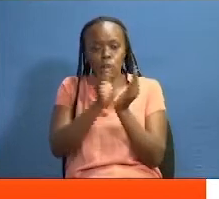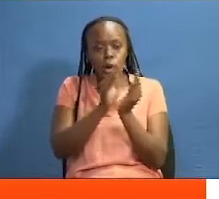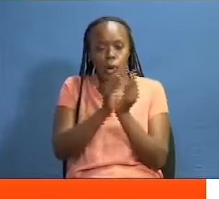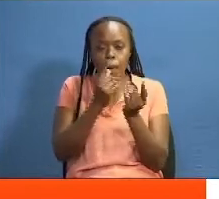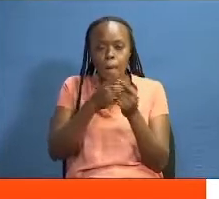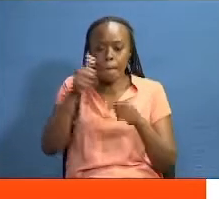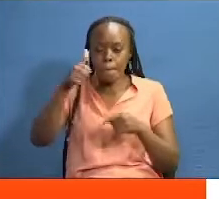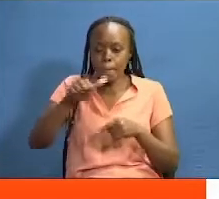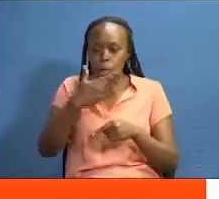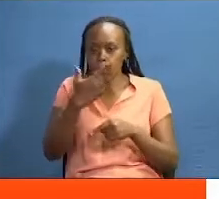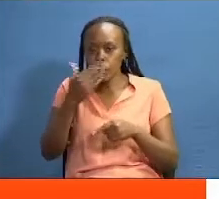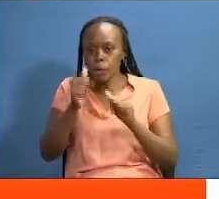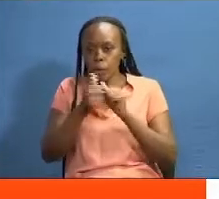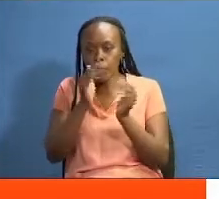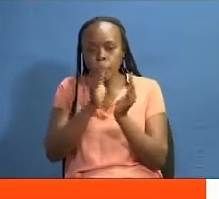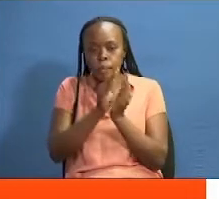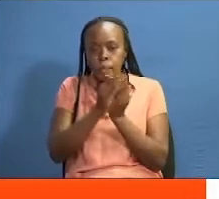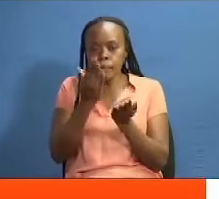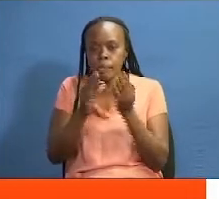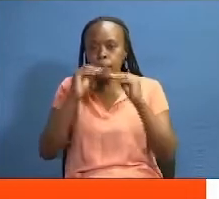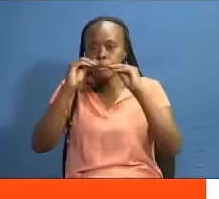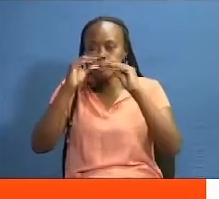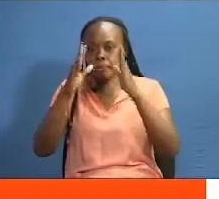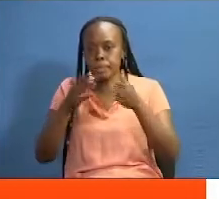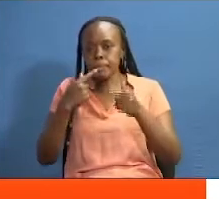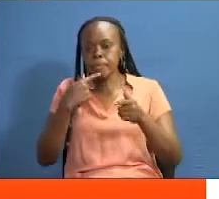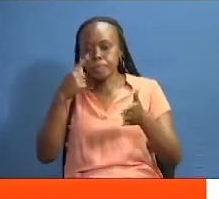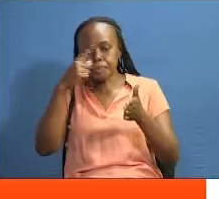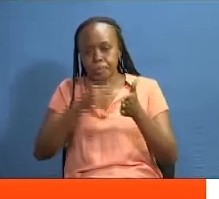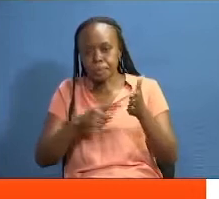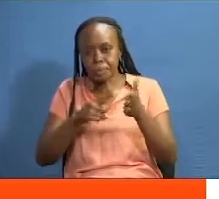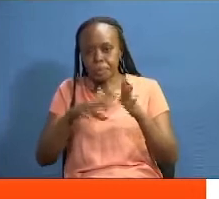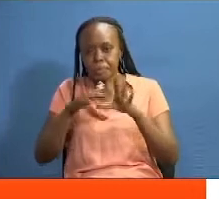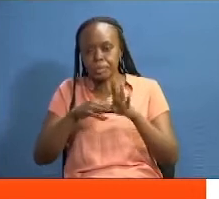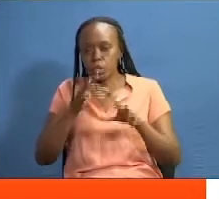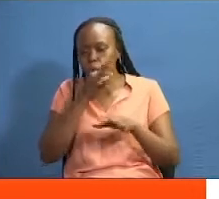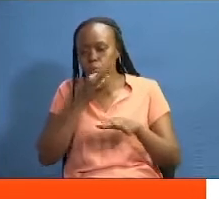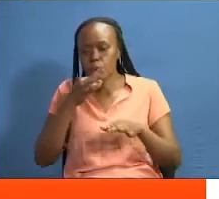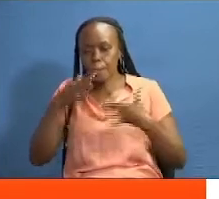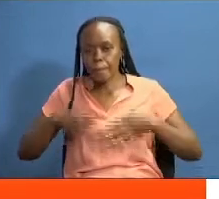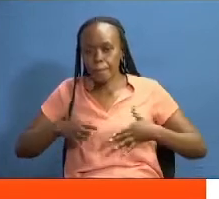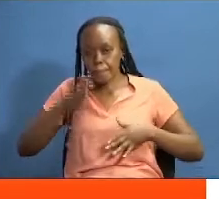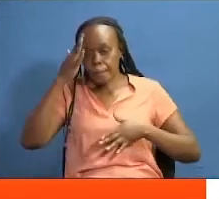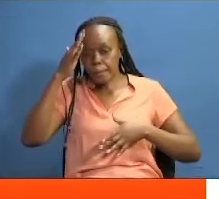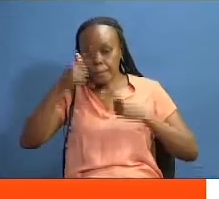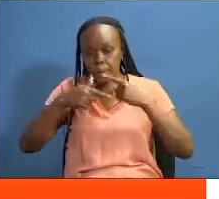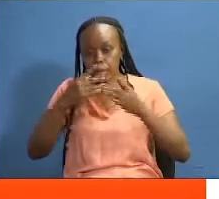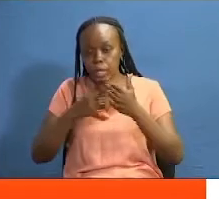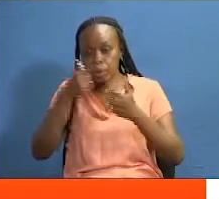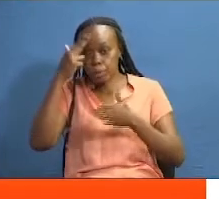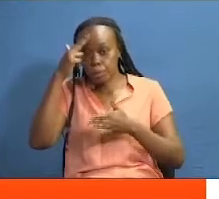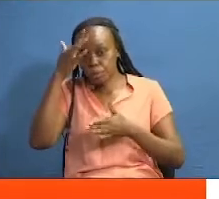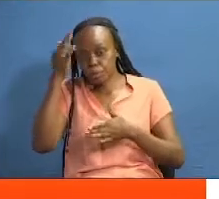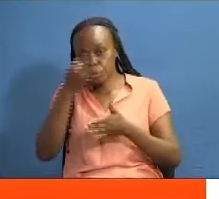didn't do anything that pertains to banking. It's probably a teacher. So what should the fresh graduates know pertaining to this? Because they